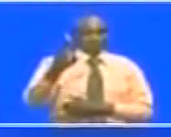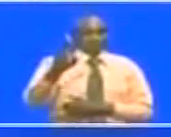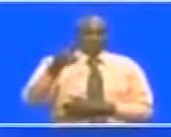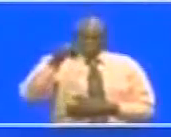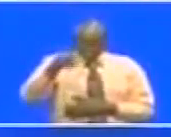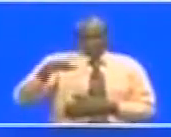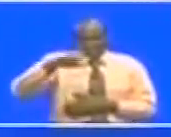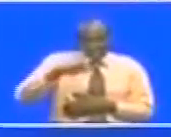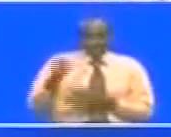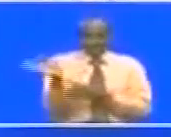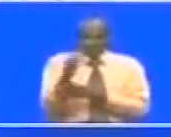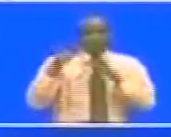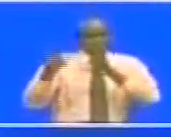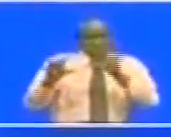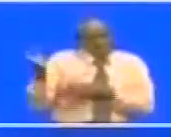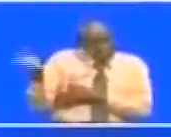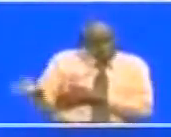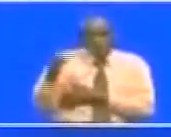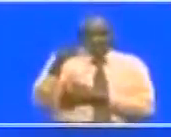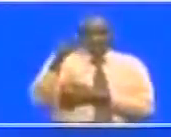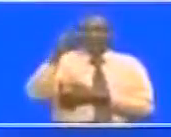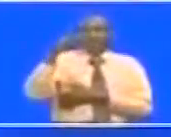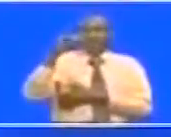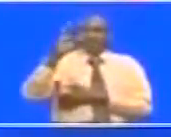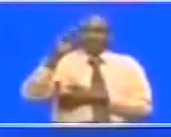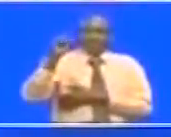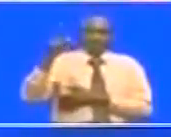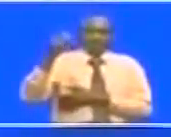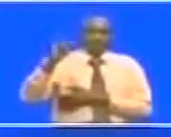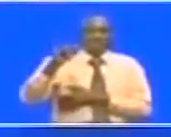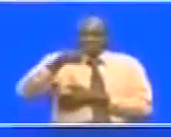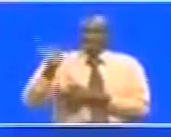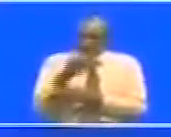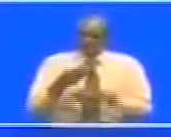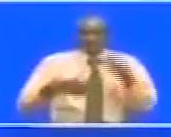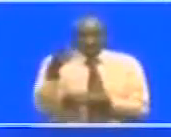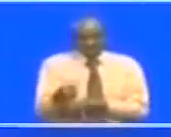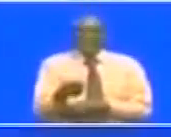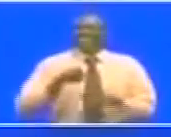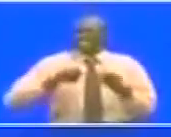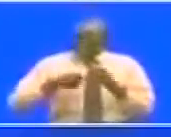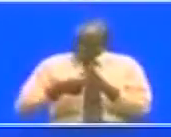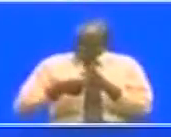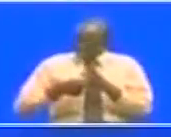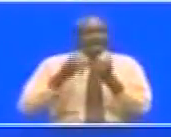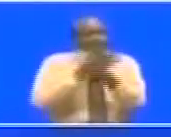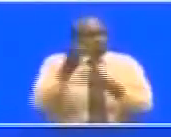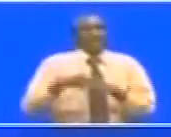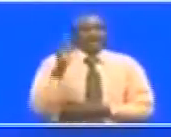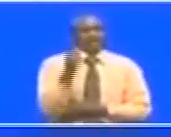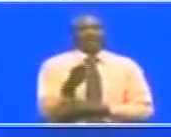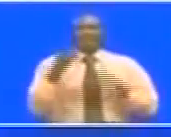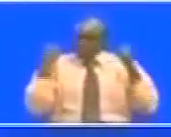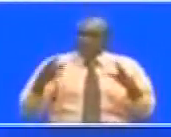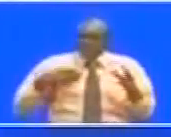The Magogoni Fish Market, located in Kivukoni area of the CBD, is a key part of Dar es Salaam's economy. This is where all